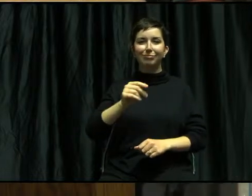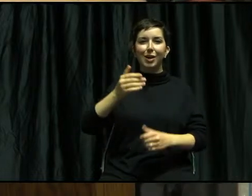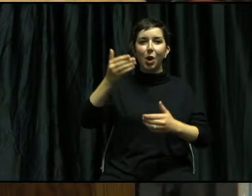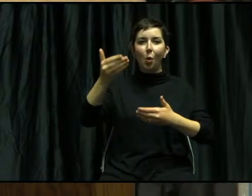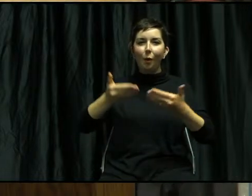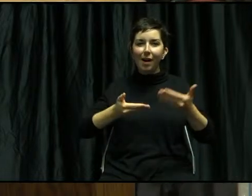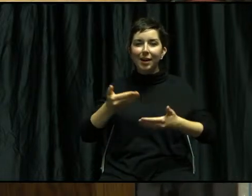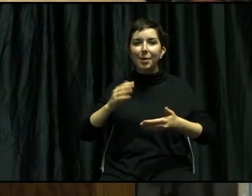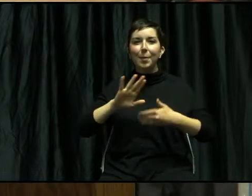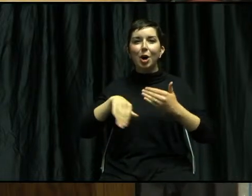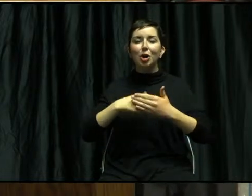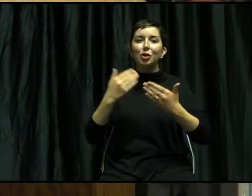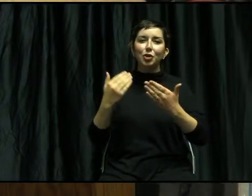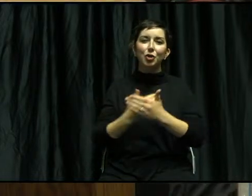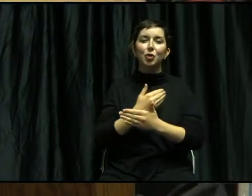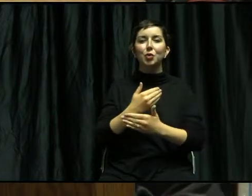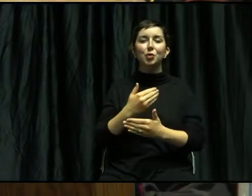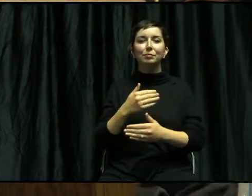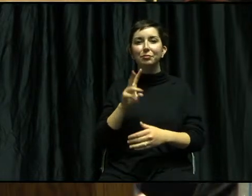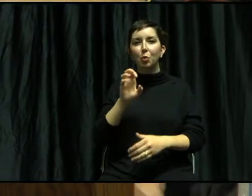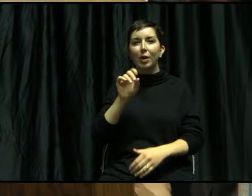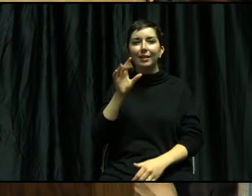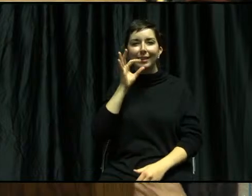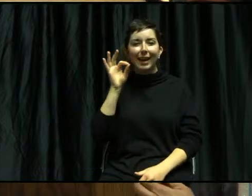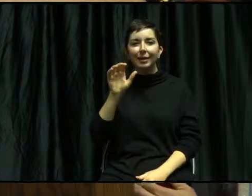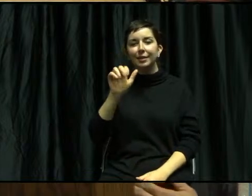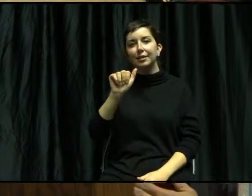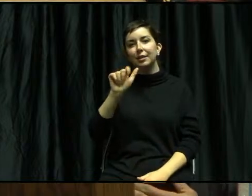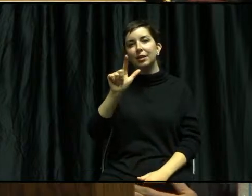of our new Wildcat alumni.